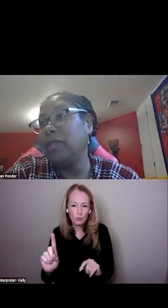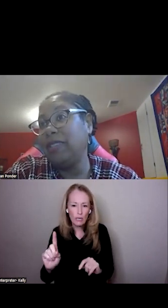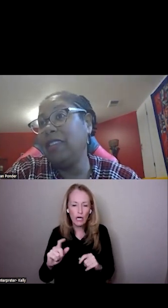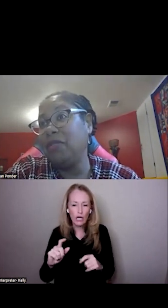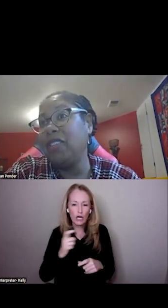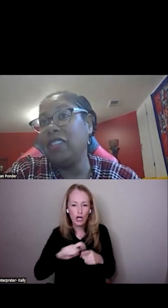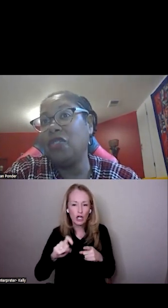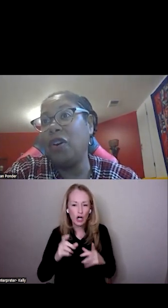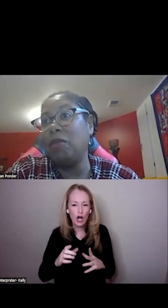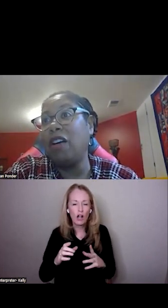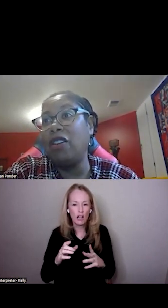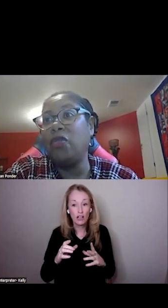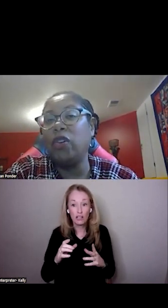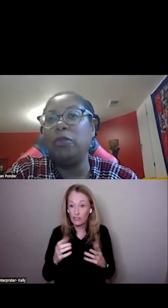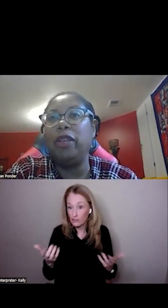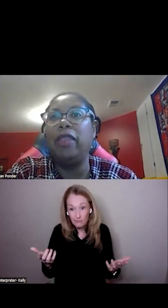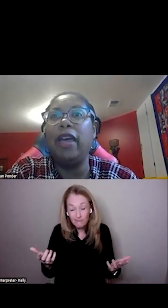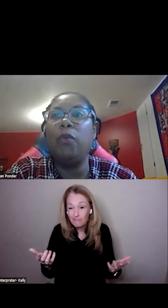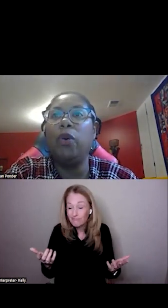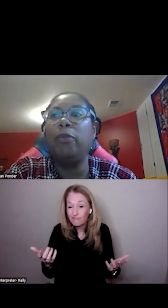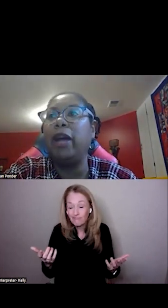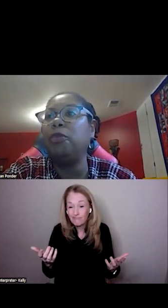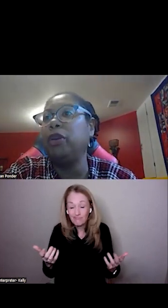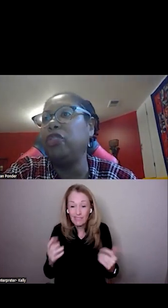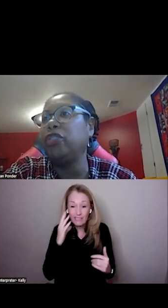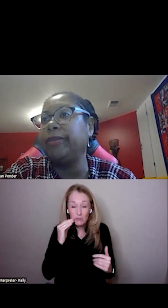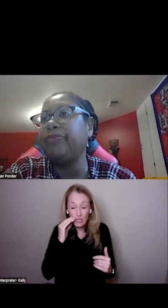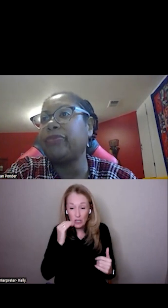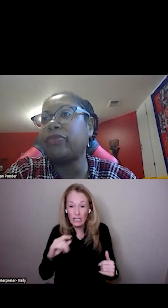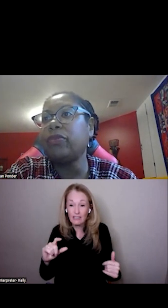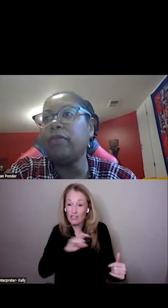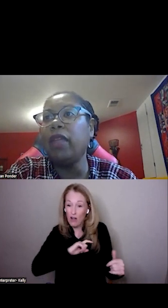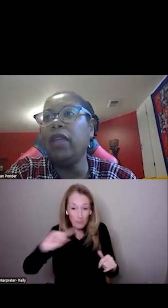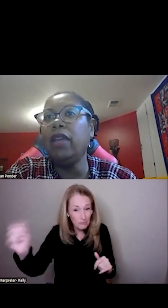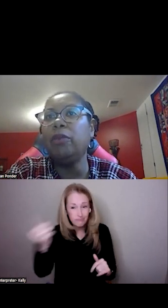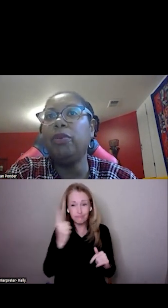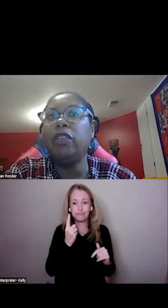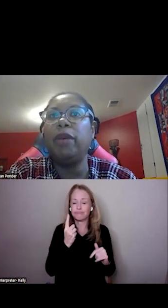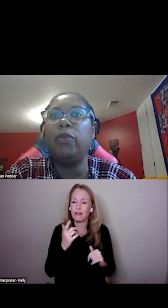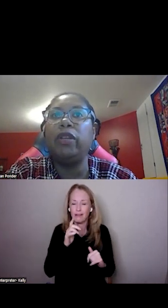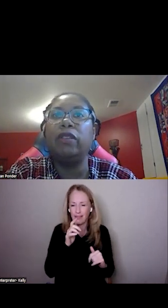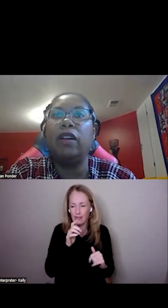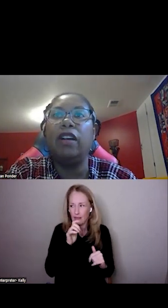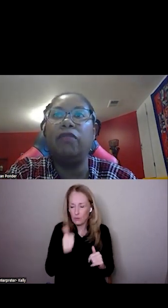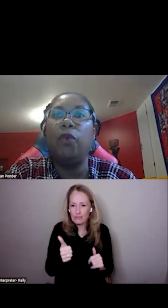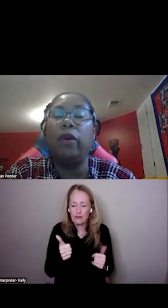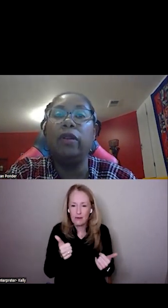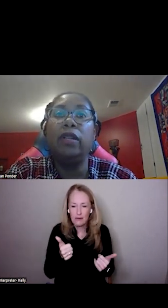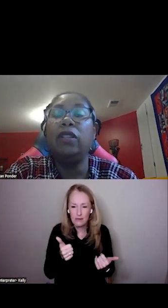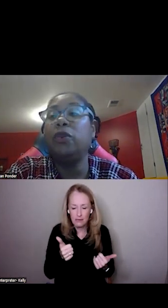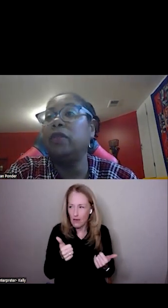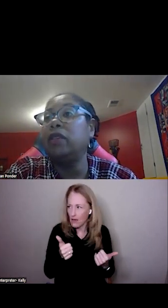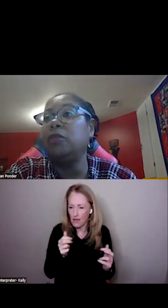callers received visits from law enforcement that were perhaps premature and put them at risk